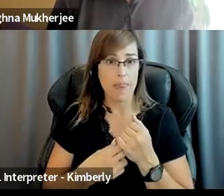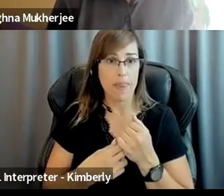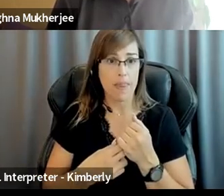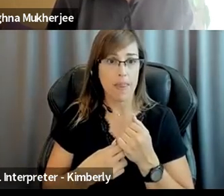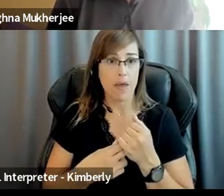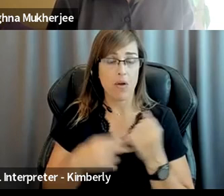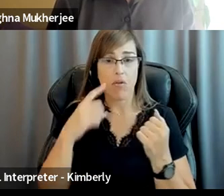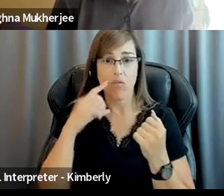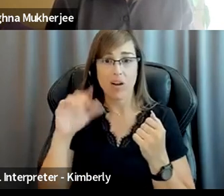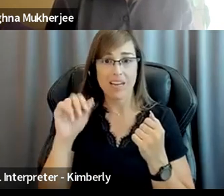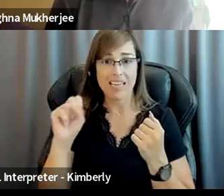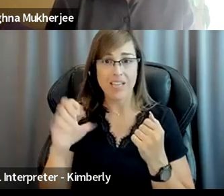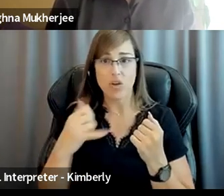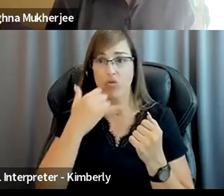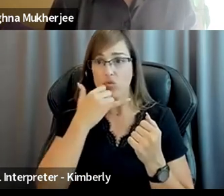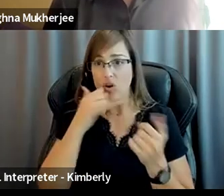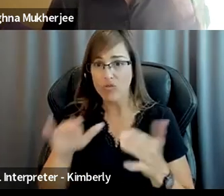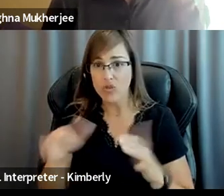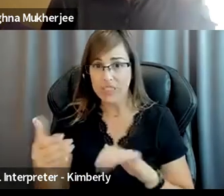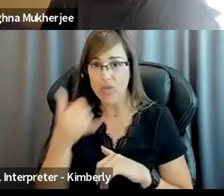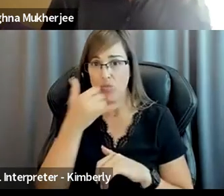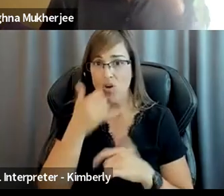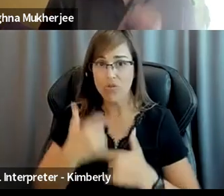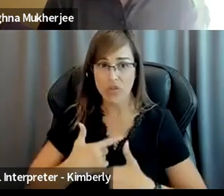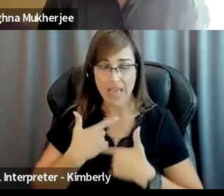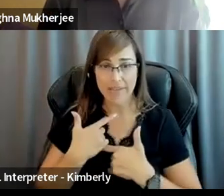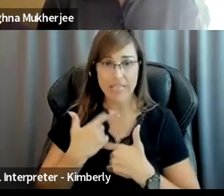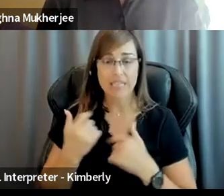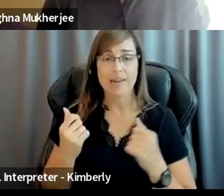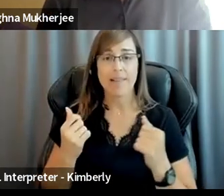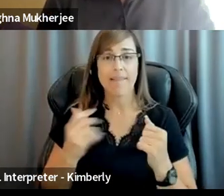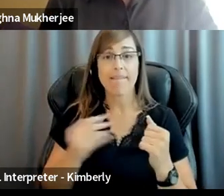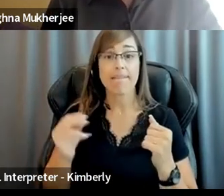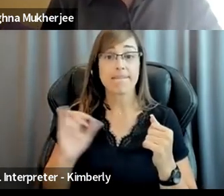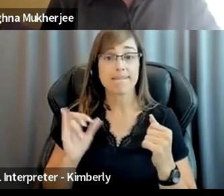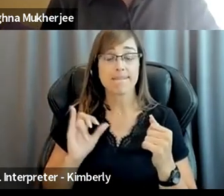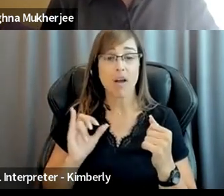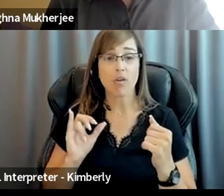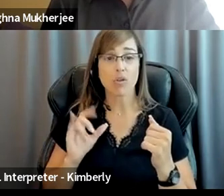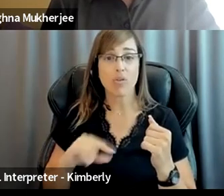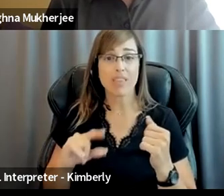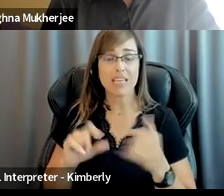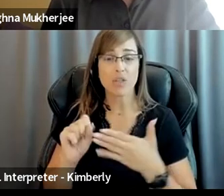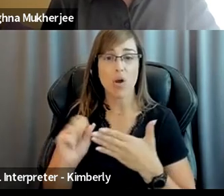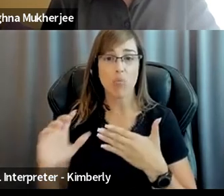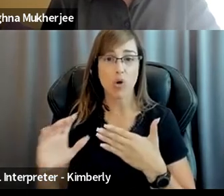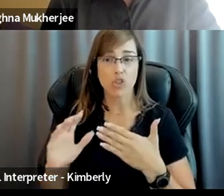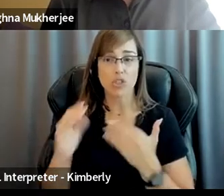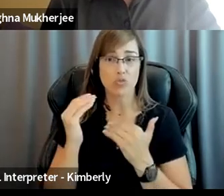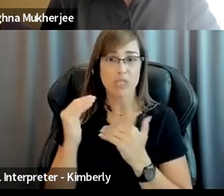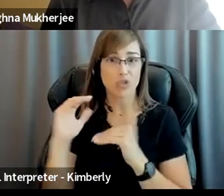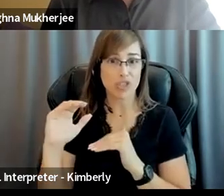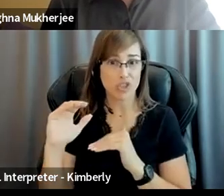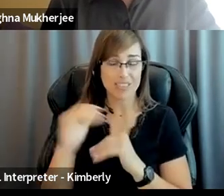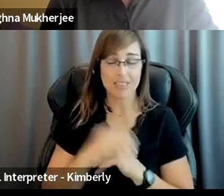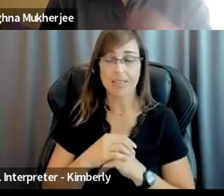of cases of wrongful death and wrongful life, and also in these abortion restrictions. One of the